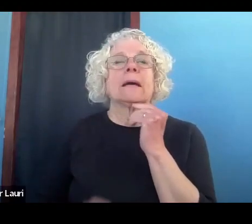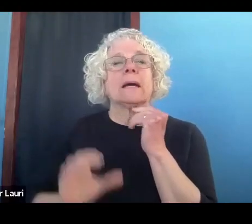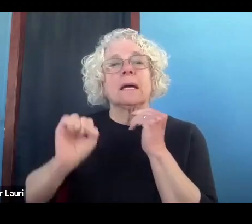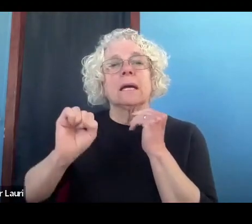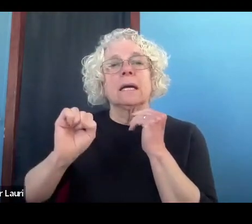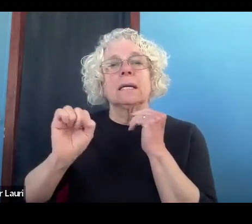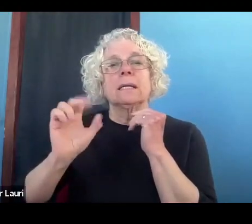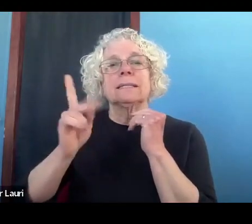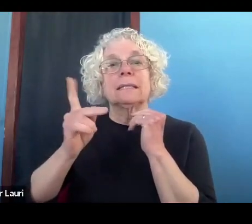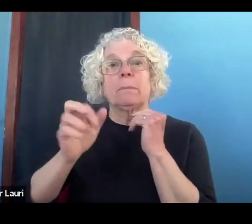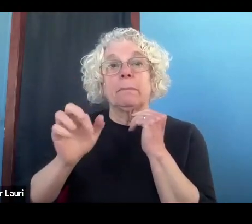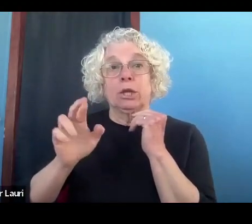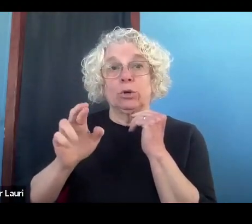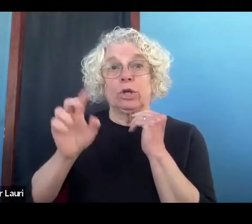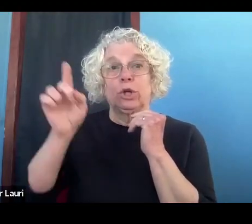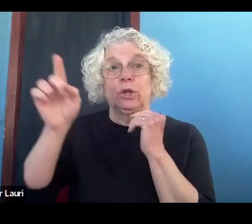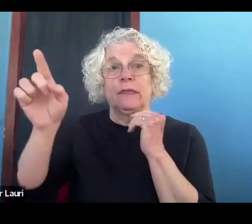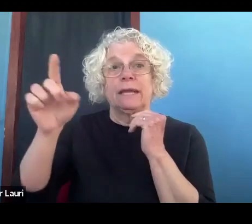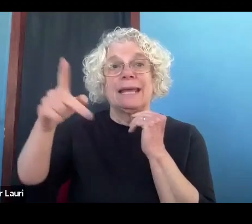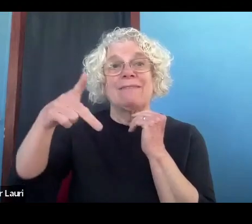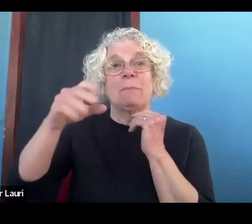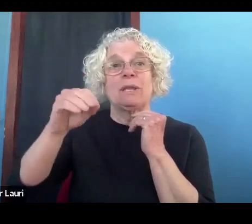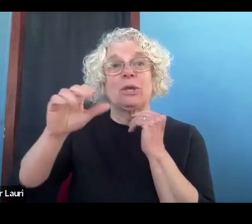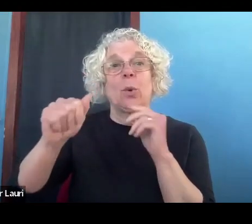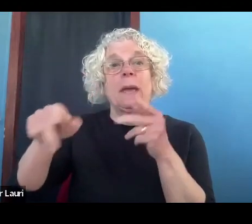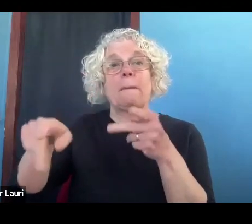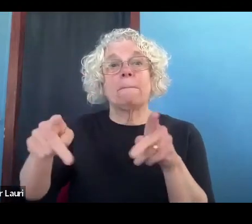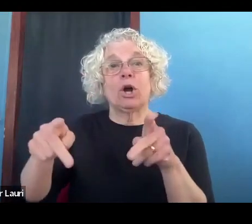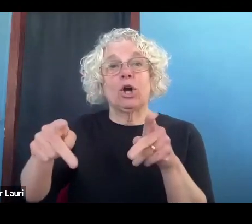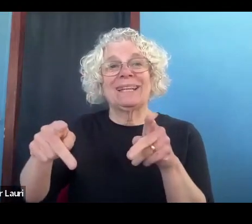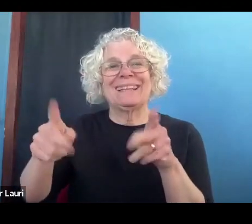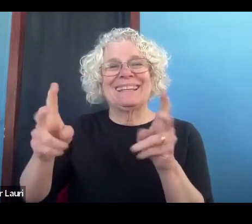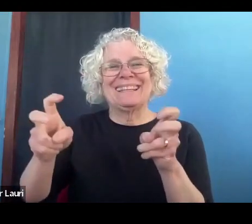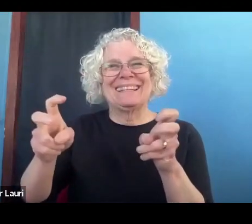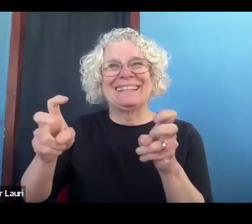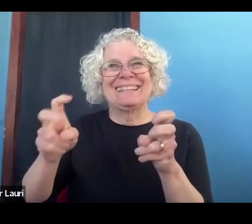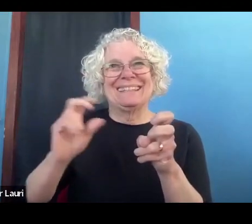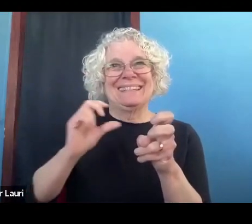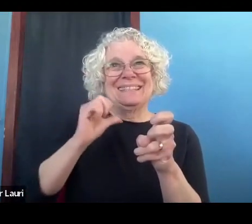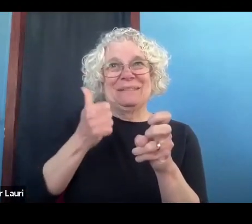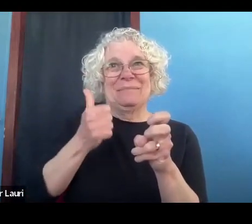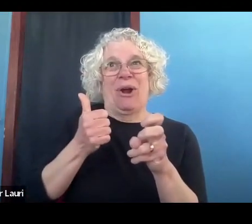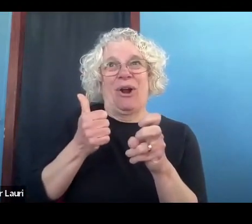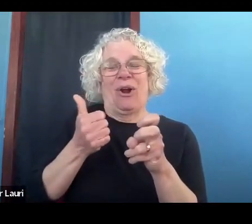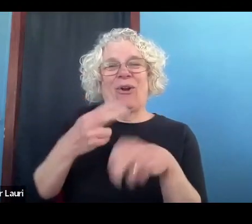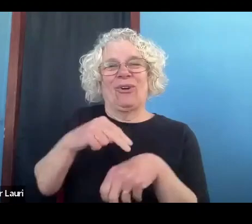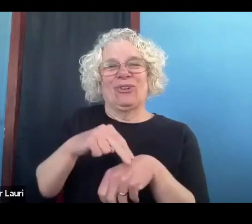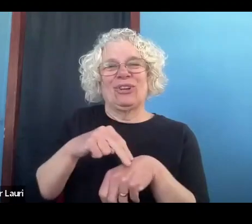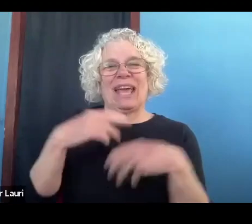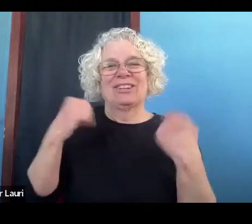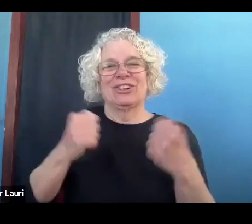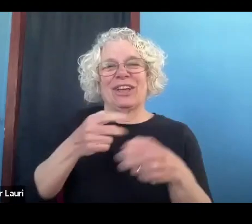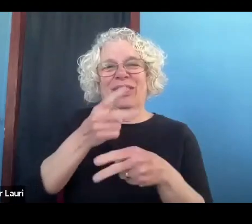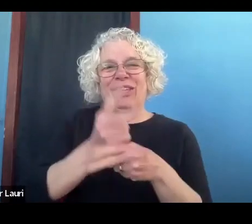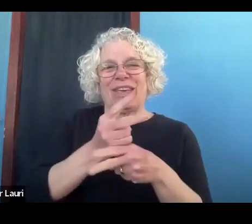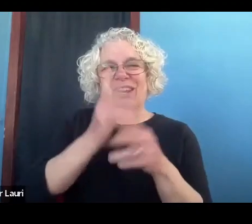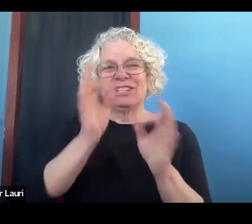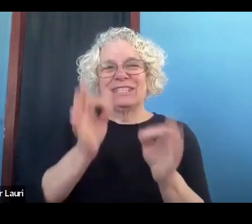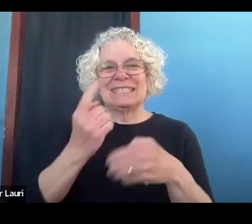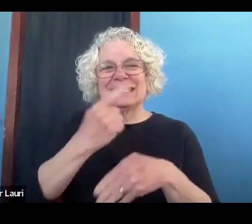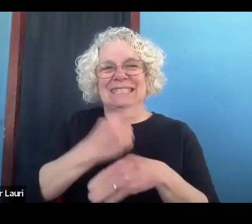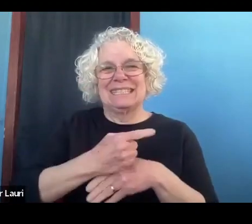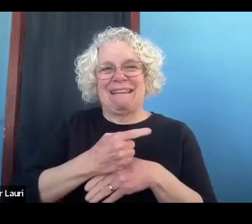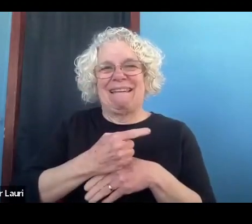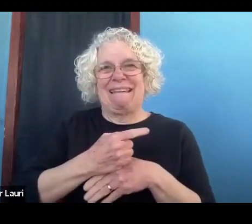Superior area, they are doing a POA party for National Healthcare Decision Day. This is actually going to be April